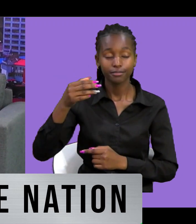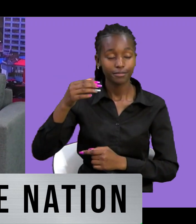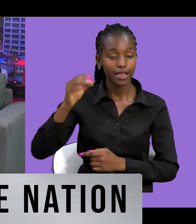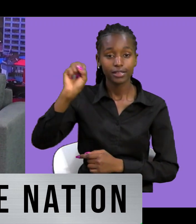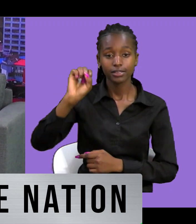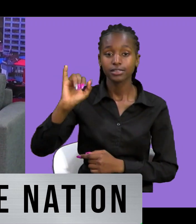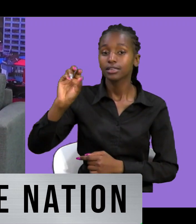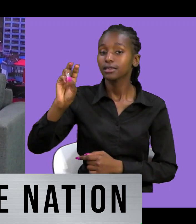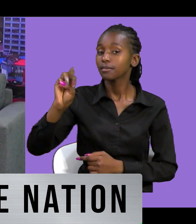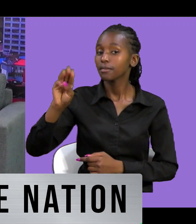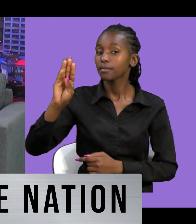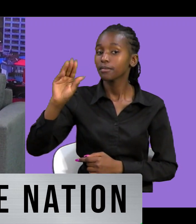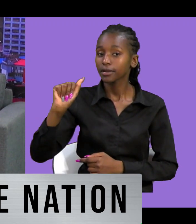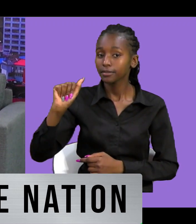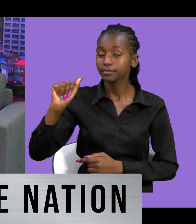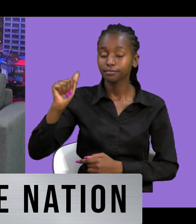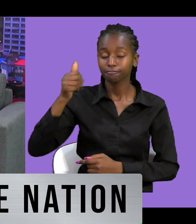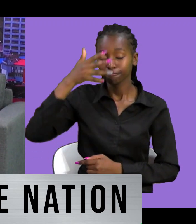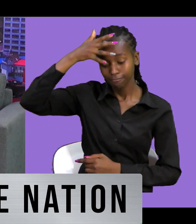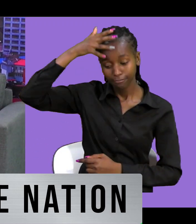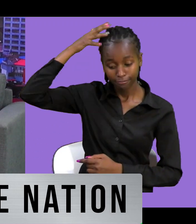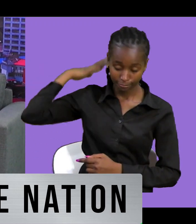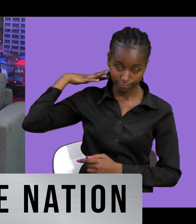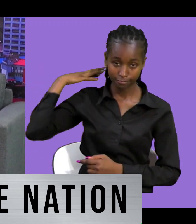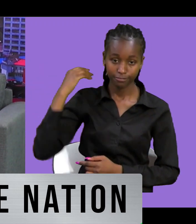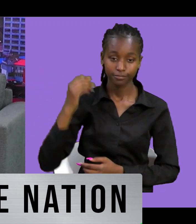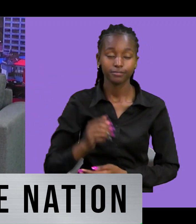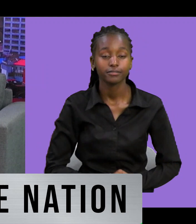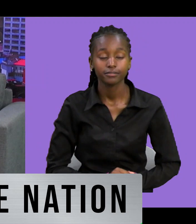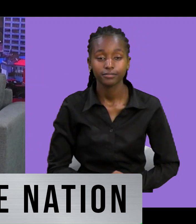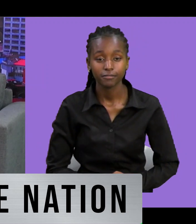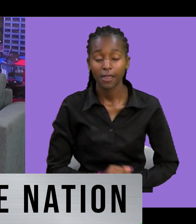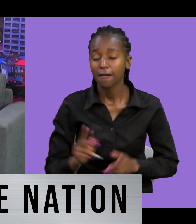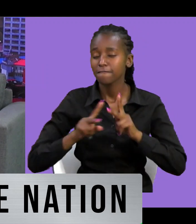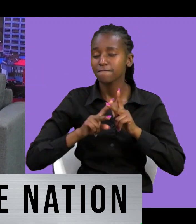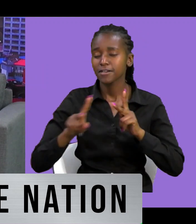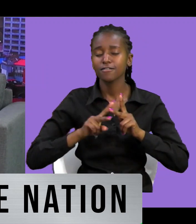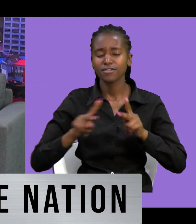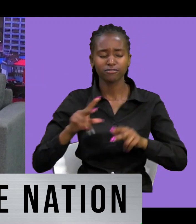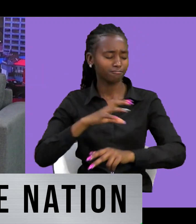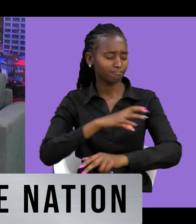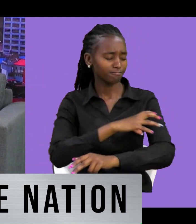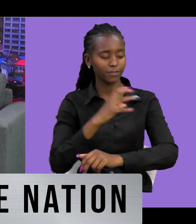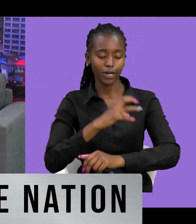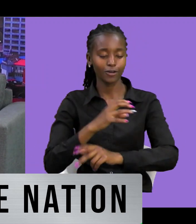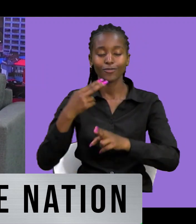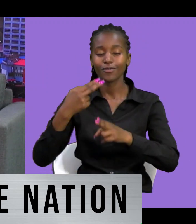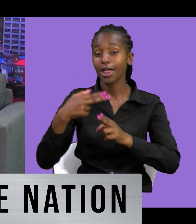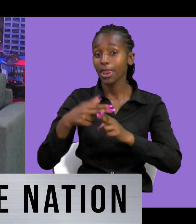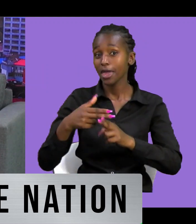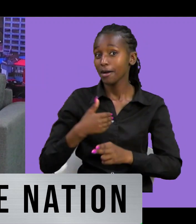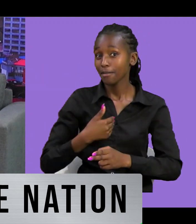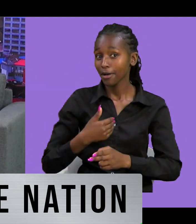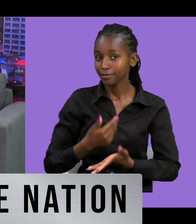JONAH SIMBA. I wanted to add powerful. Yeah. You are powerful. Yes.